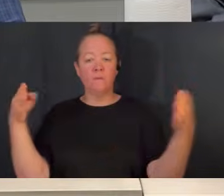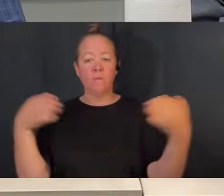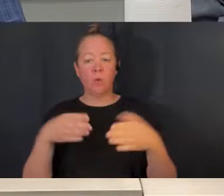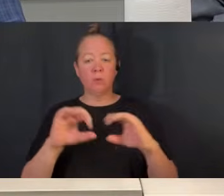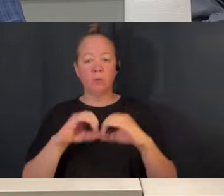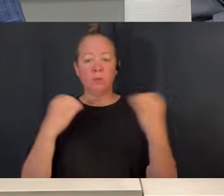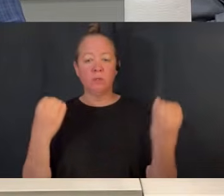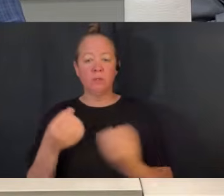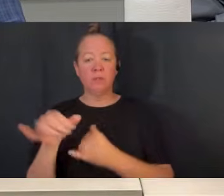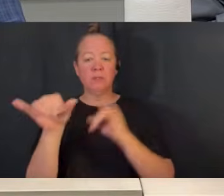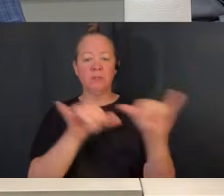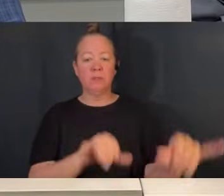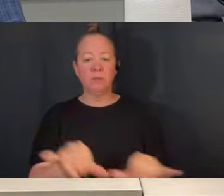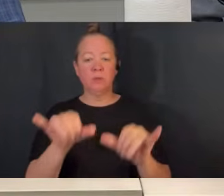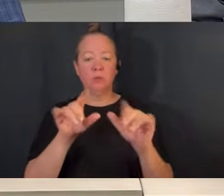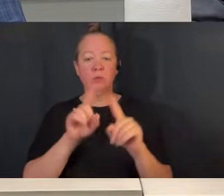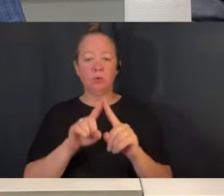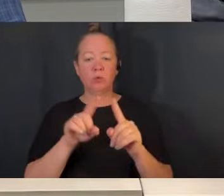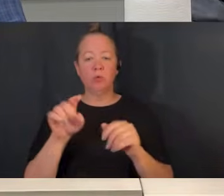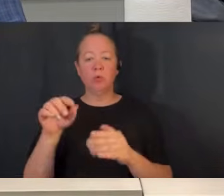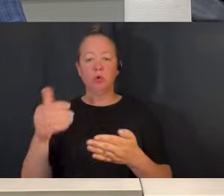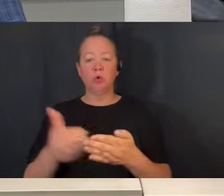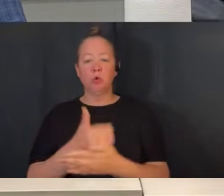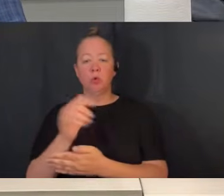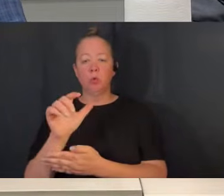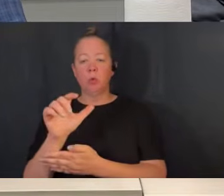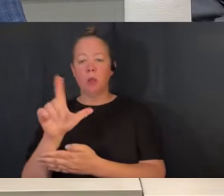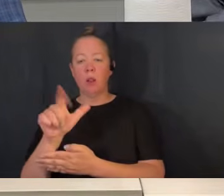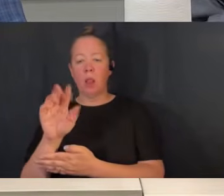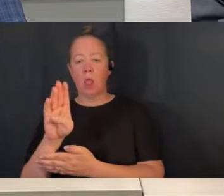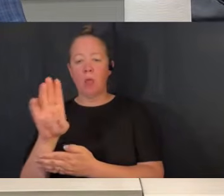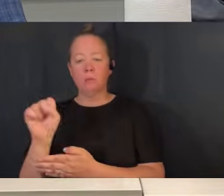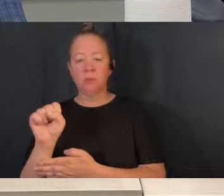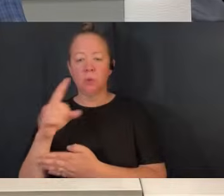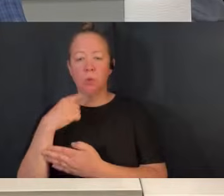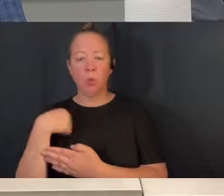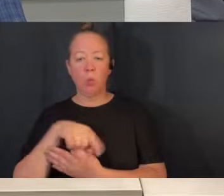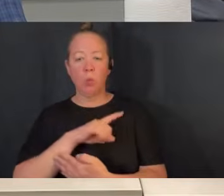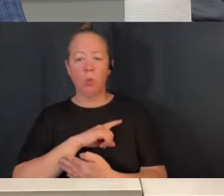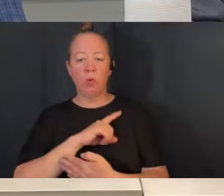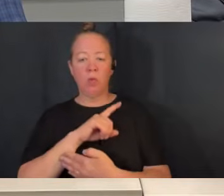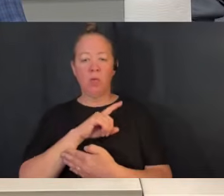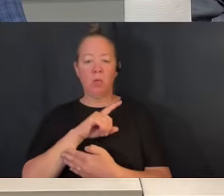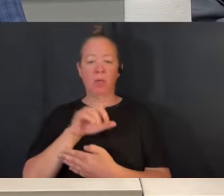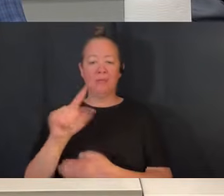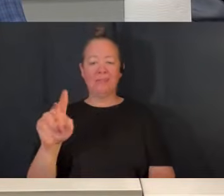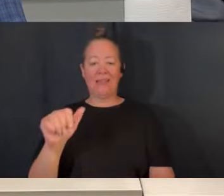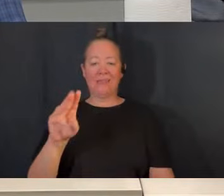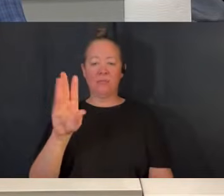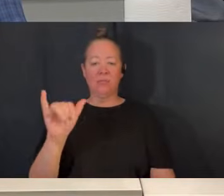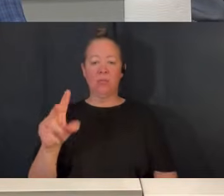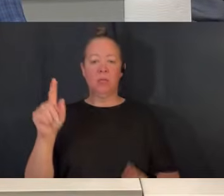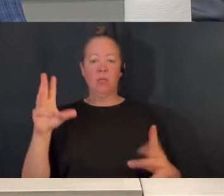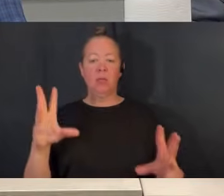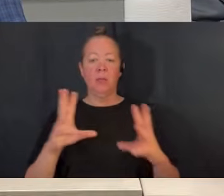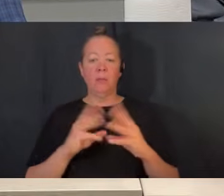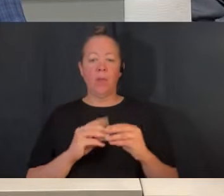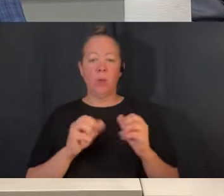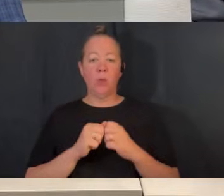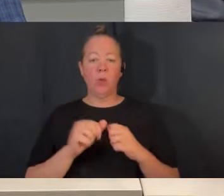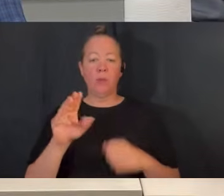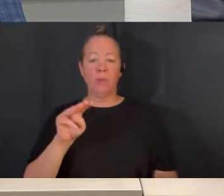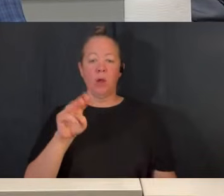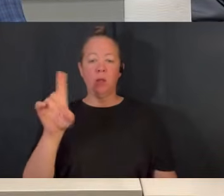this effort, Councilmember Tansey and I met with representatives from the Maryland Department of Commerce and Prince George's County Economic